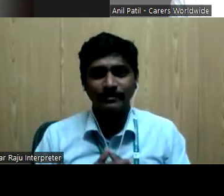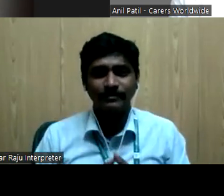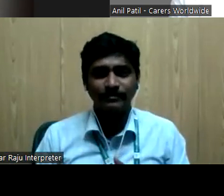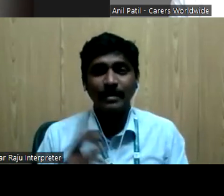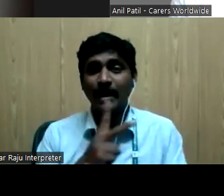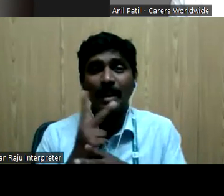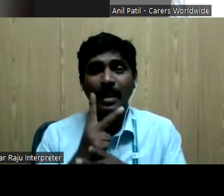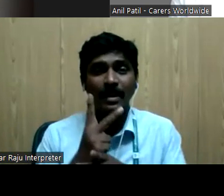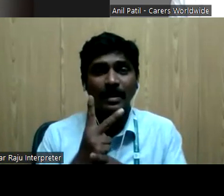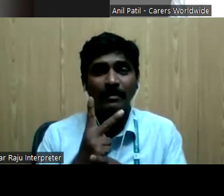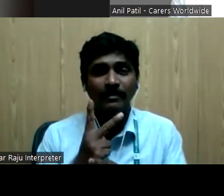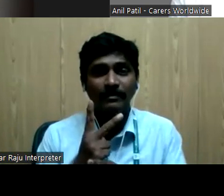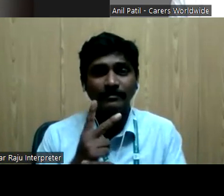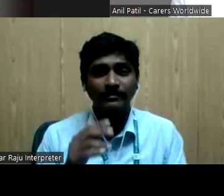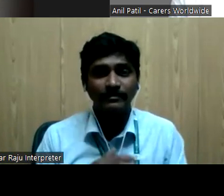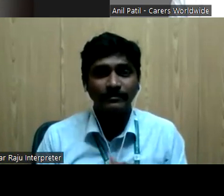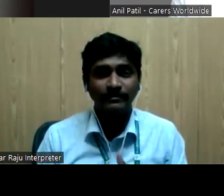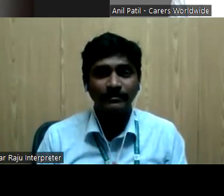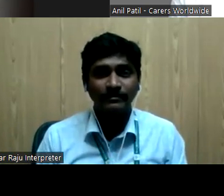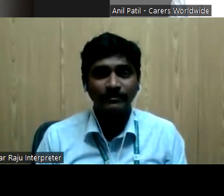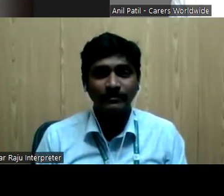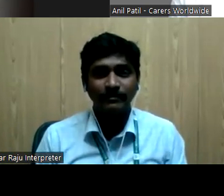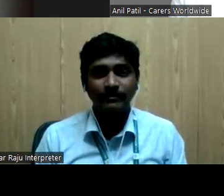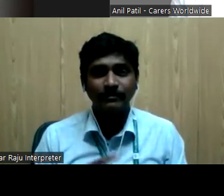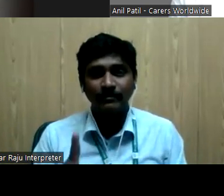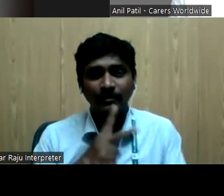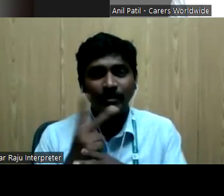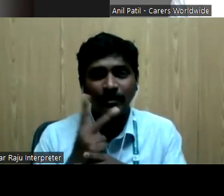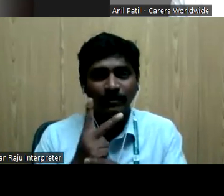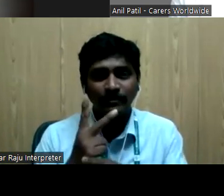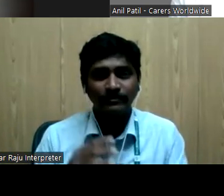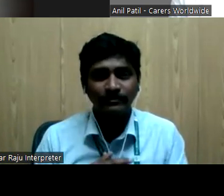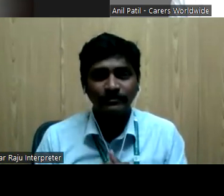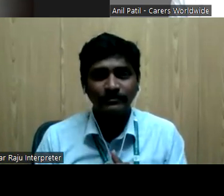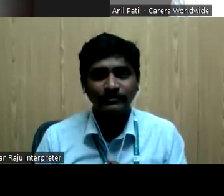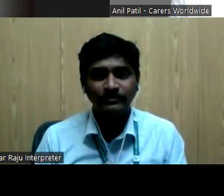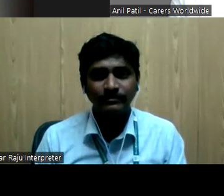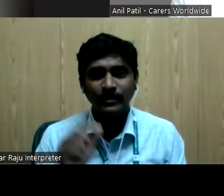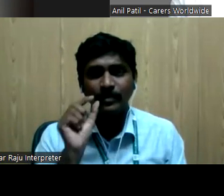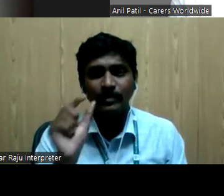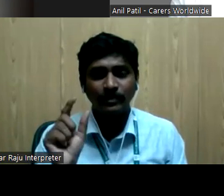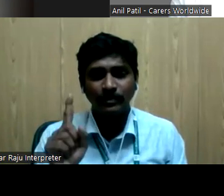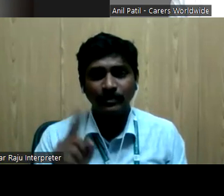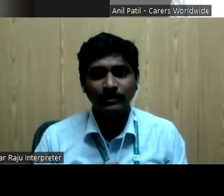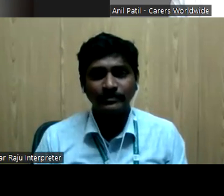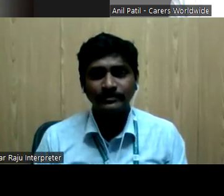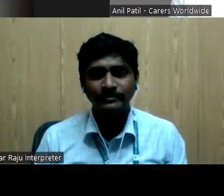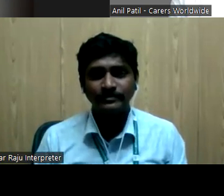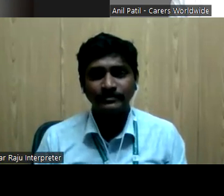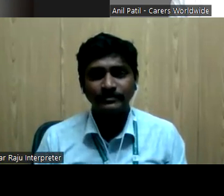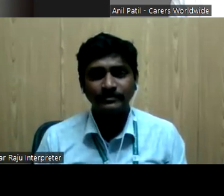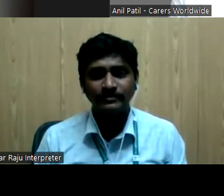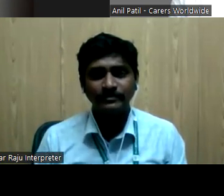Caregivers ke liye. Caregivers ke liye sirf ek cheez. Ek word mein kehna chahiye to ye caregivers